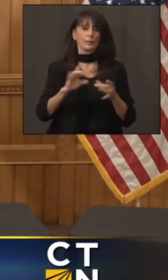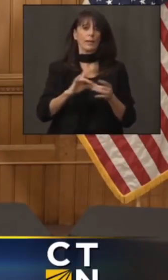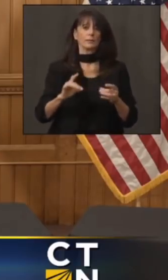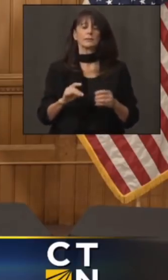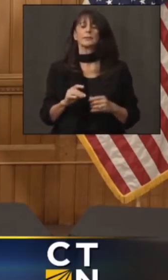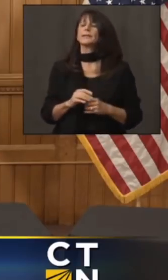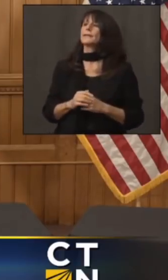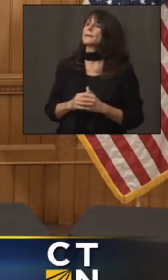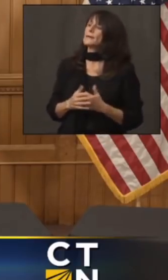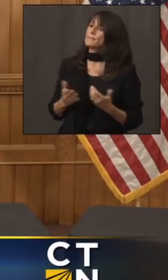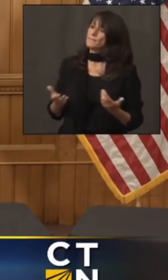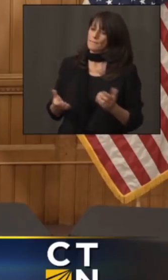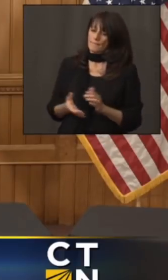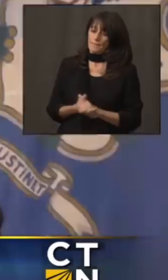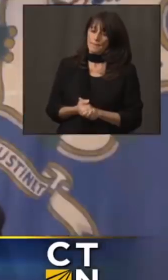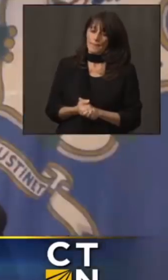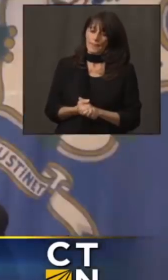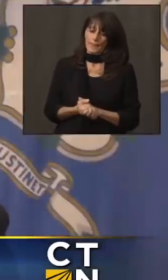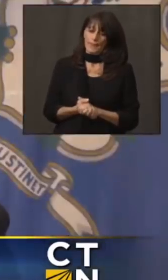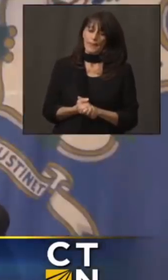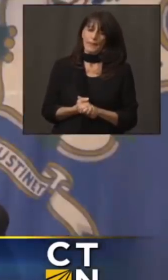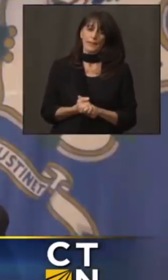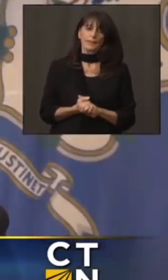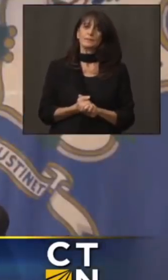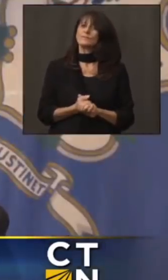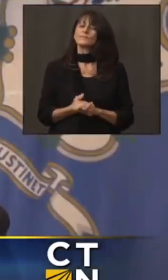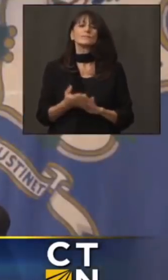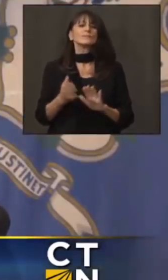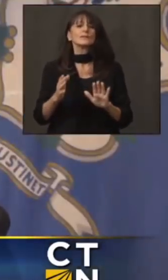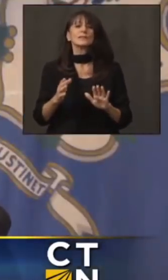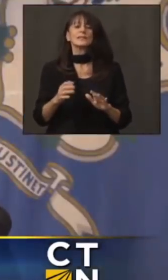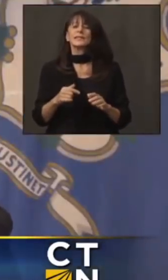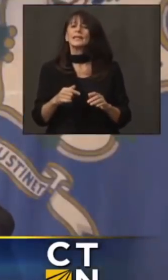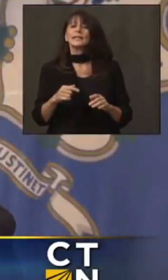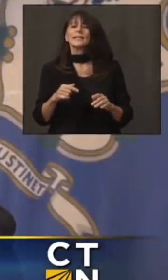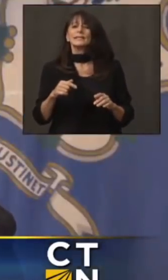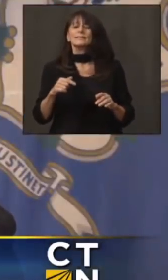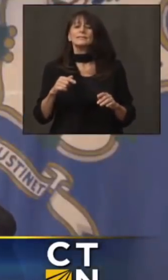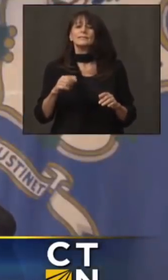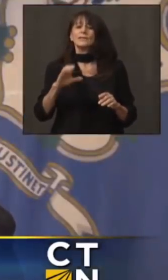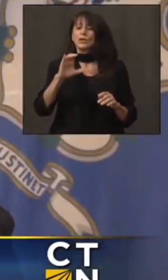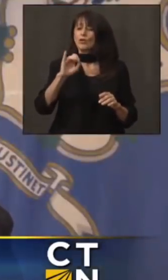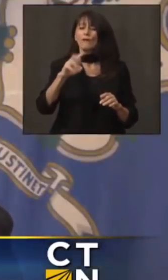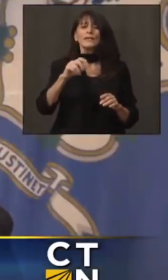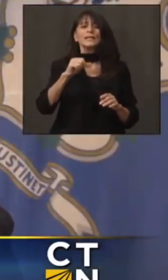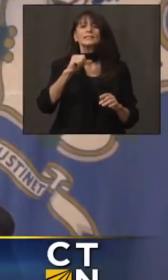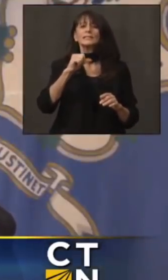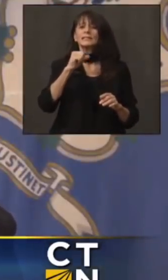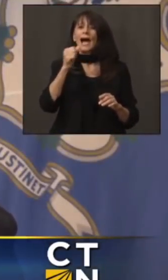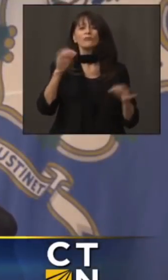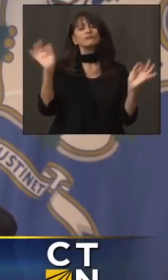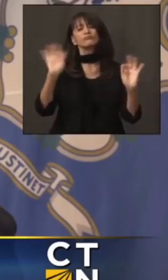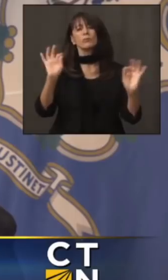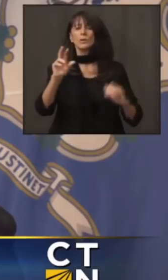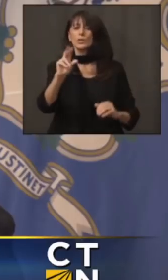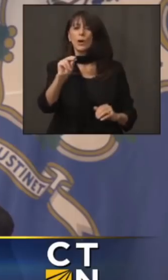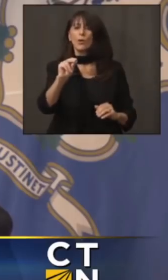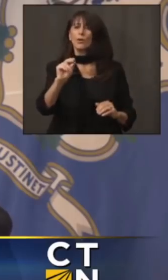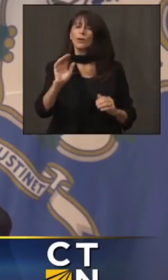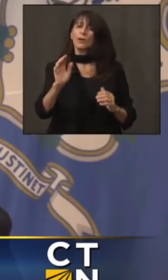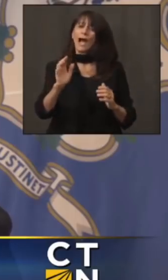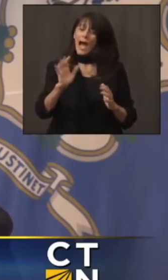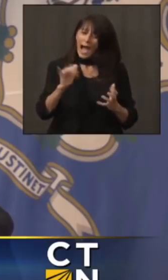Well, just don't take this lightly. I think we want our leaders. I try and take